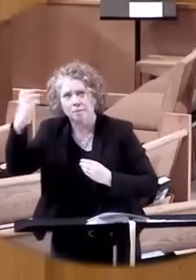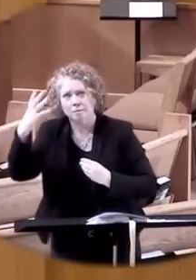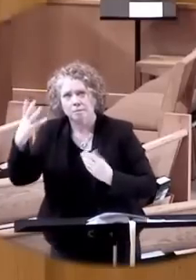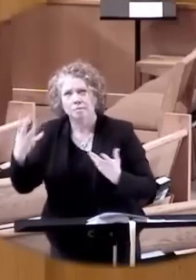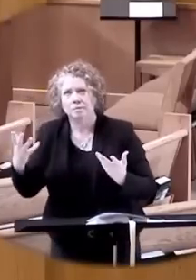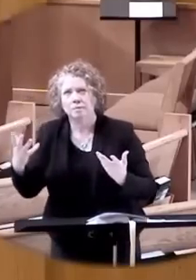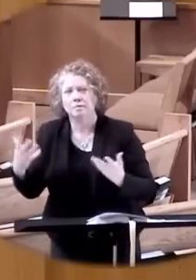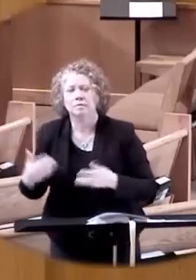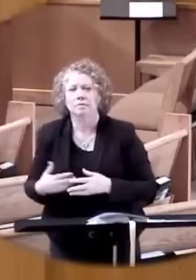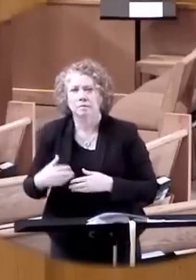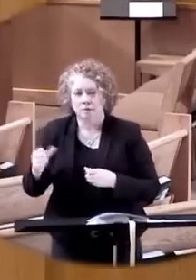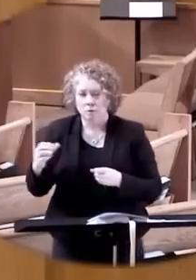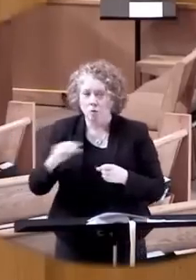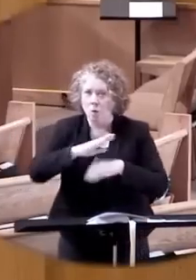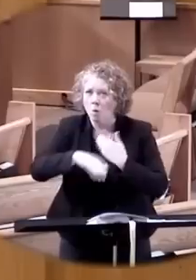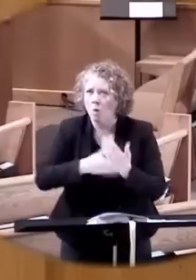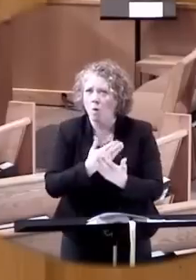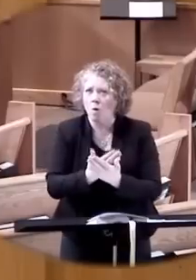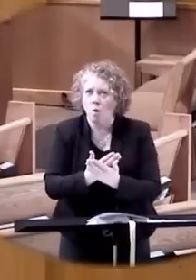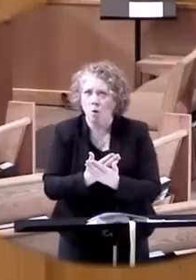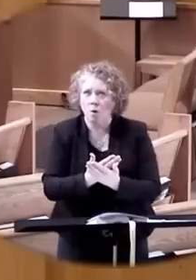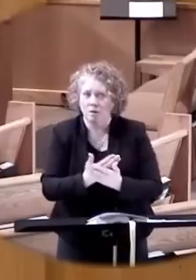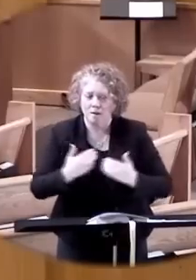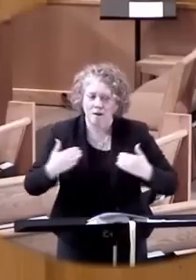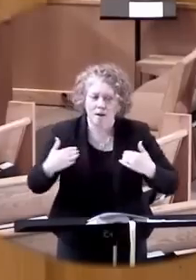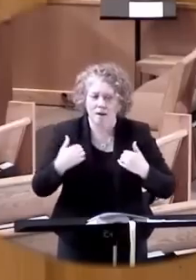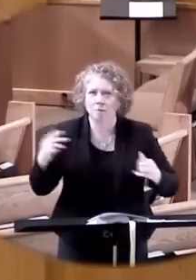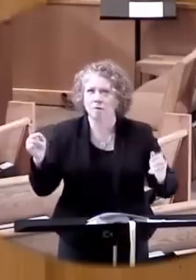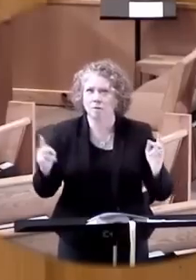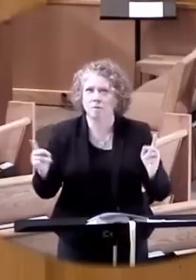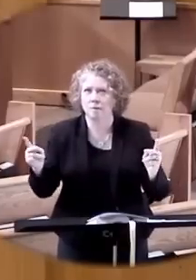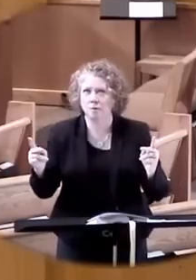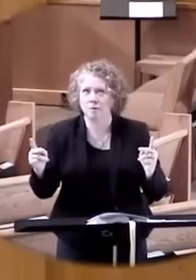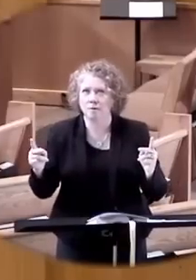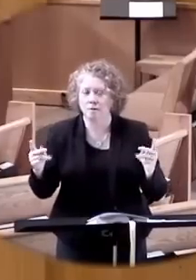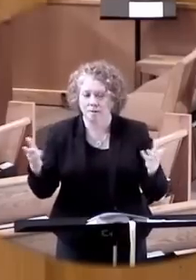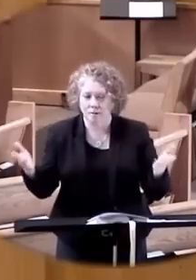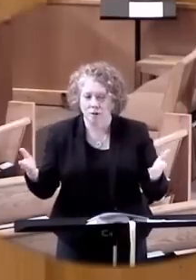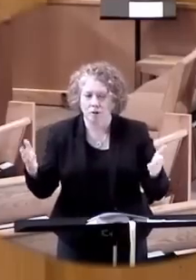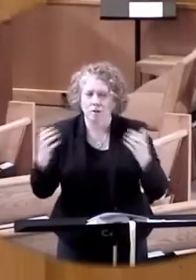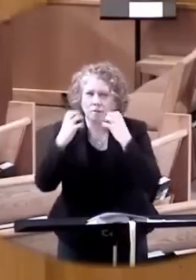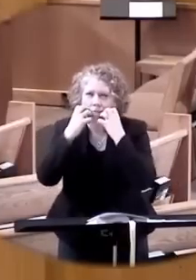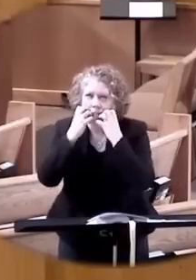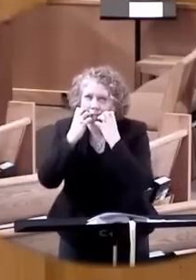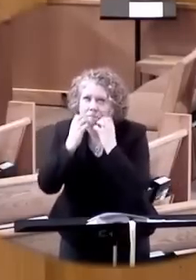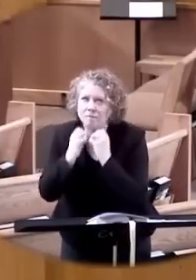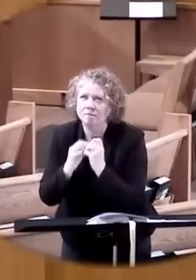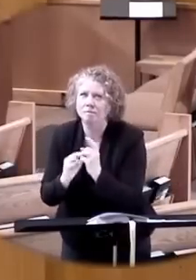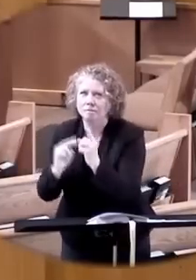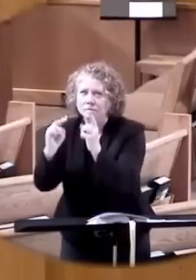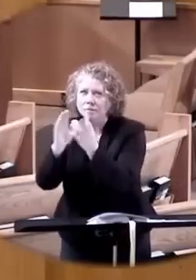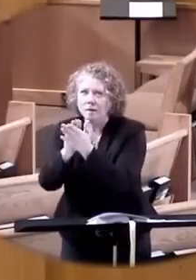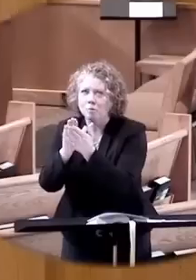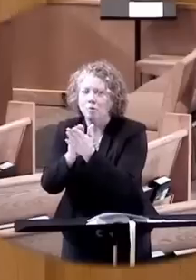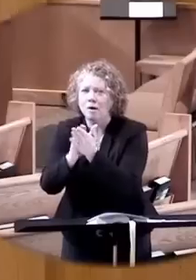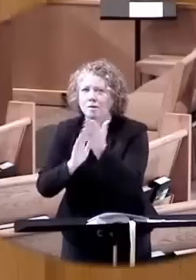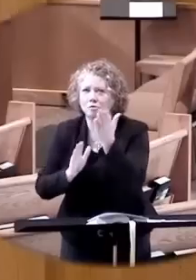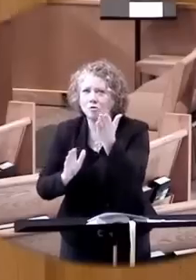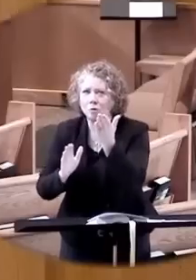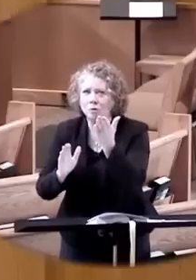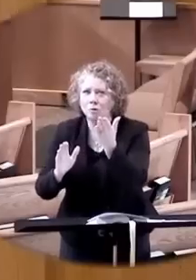creatures of heaven and earth sing a new song in adoration, and we, with all the host of angels, cry out,